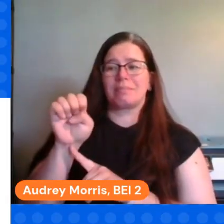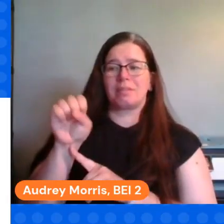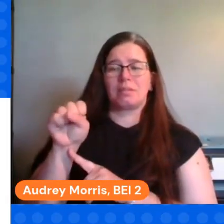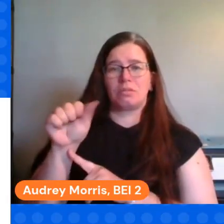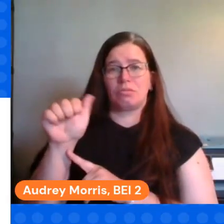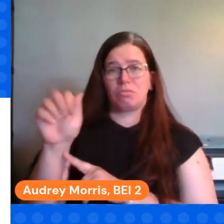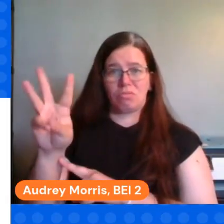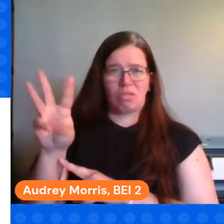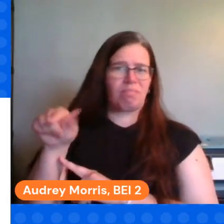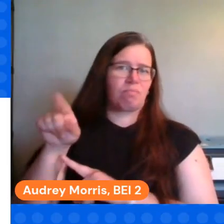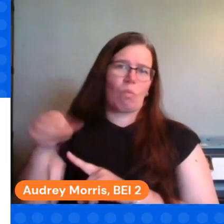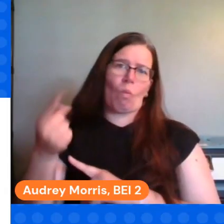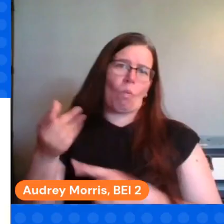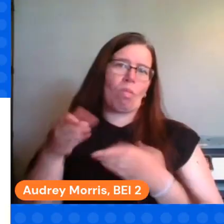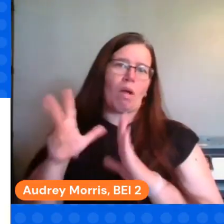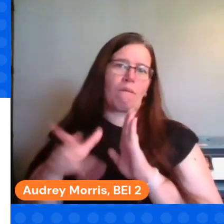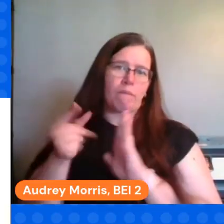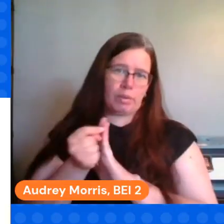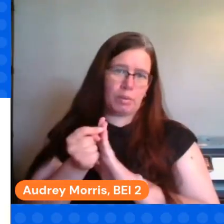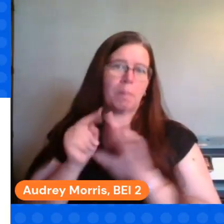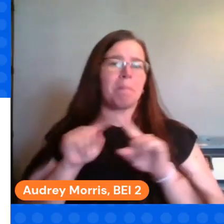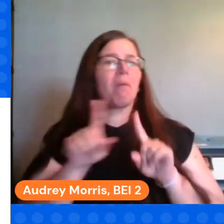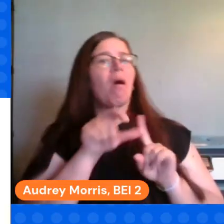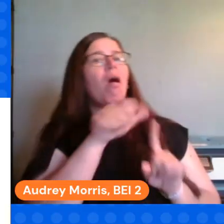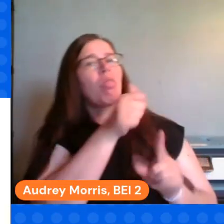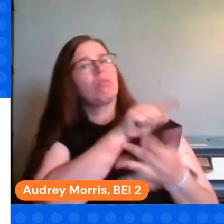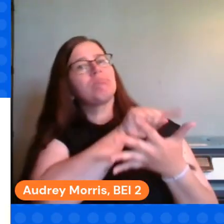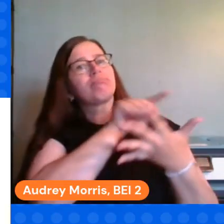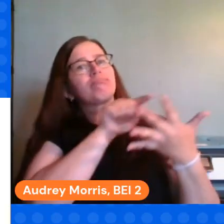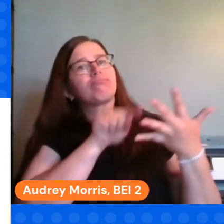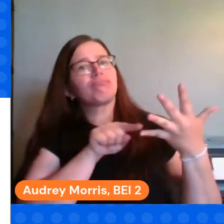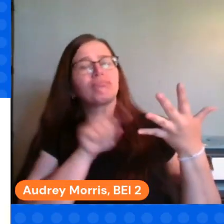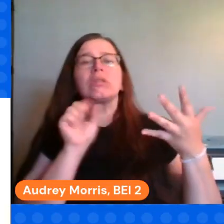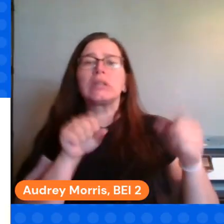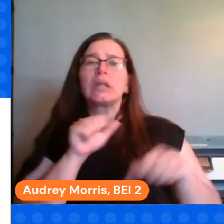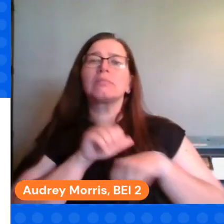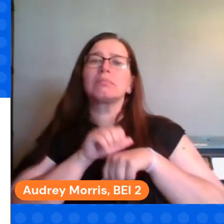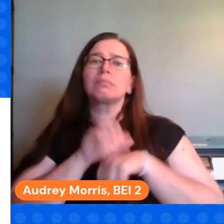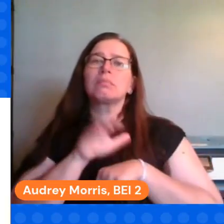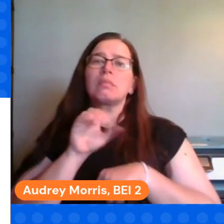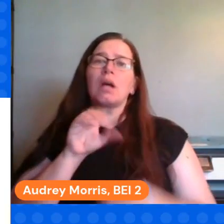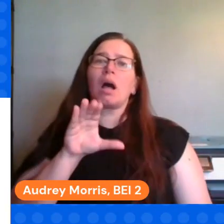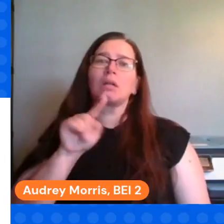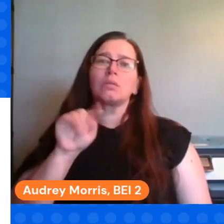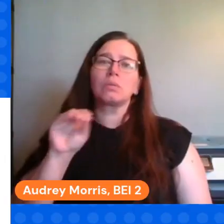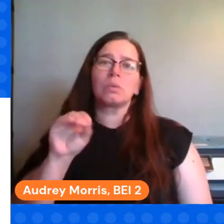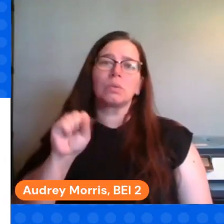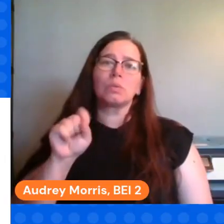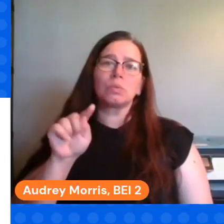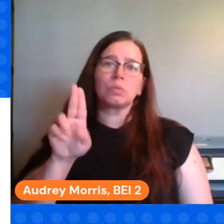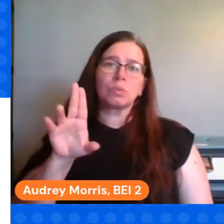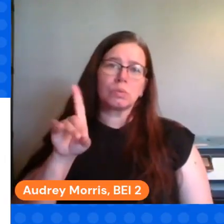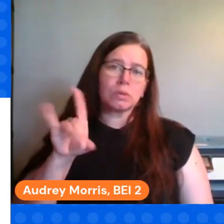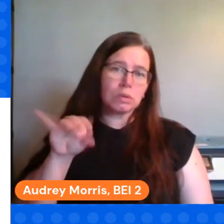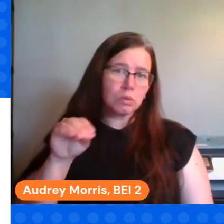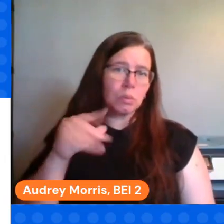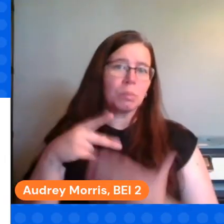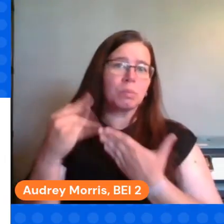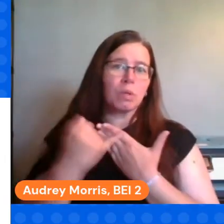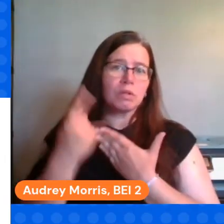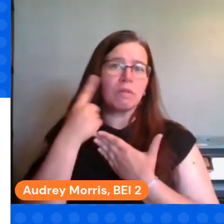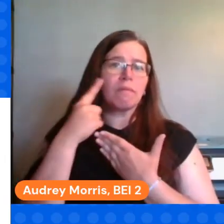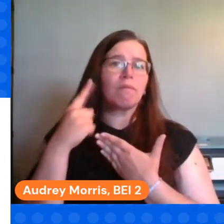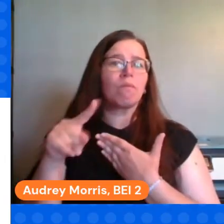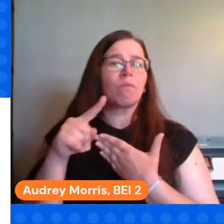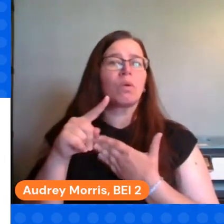allows video, but all the other ones allow you to actually submit an OctoStudio project file as an assignment or submit it into your